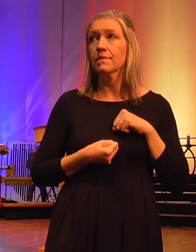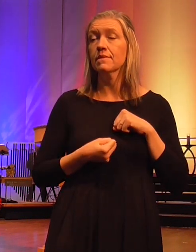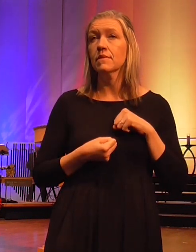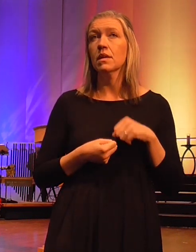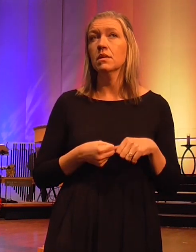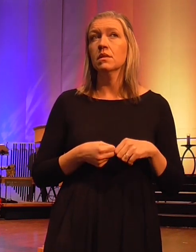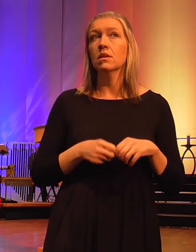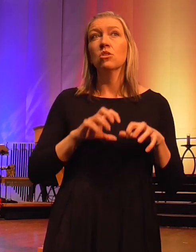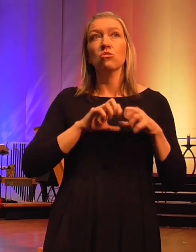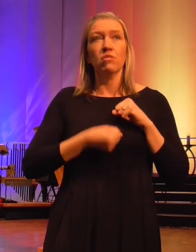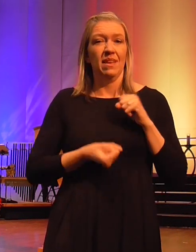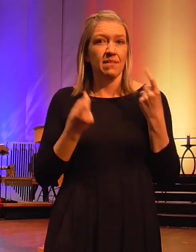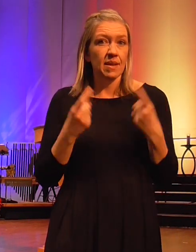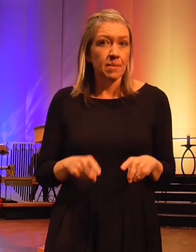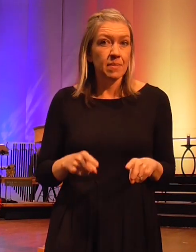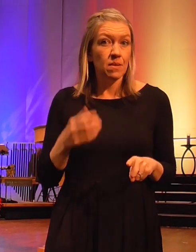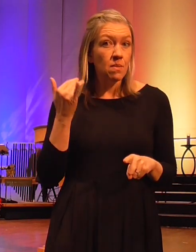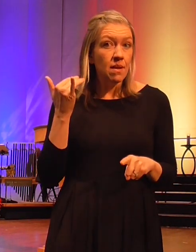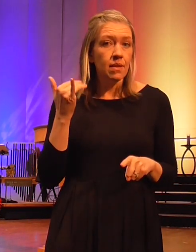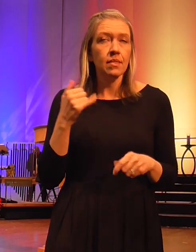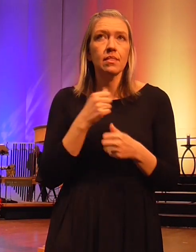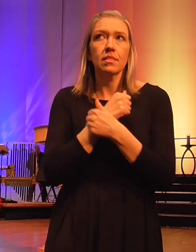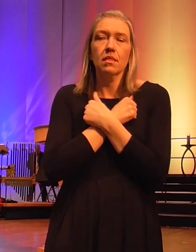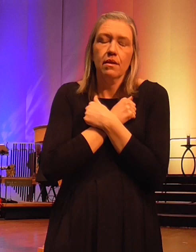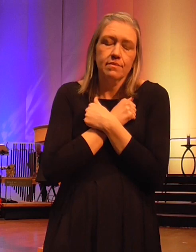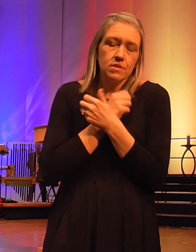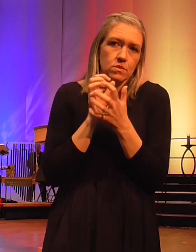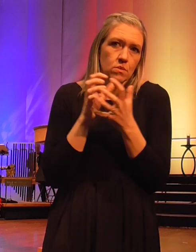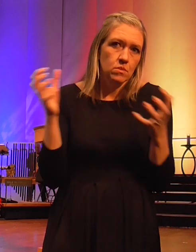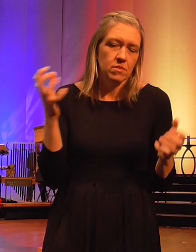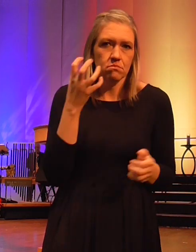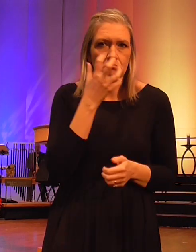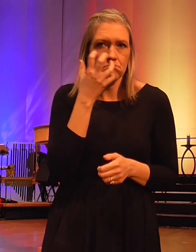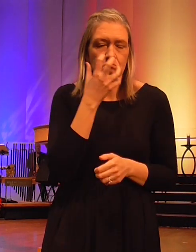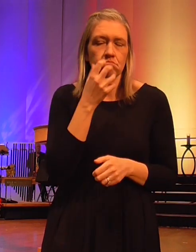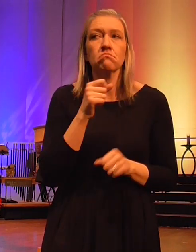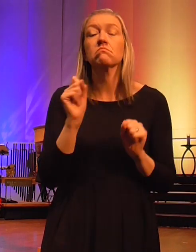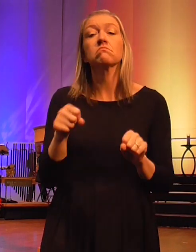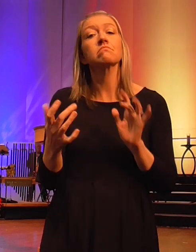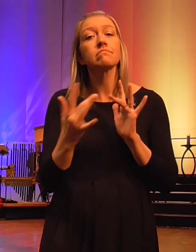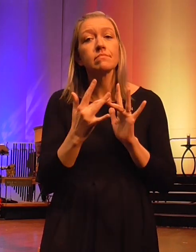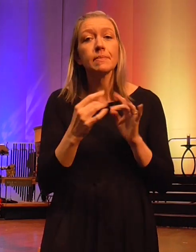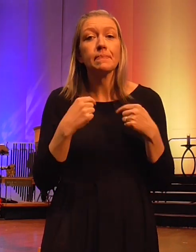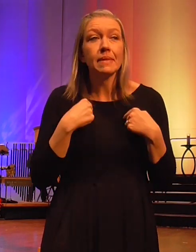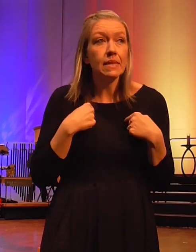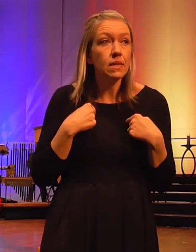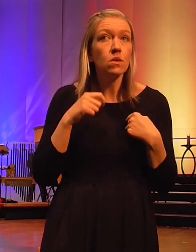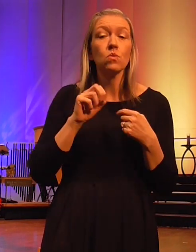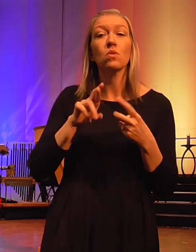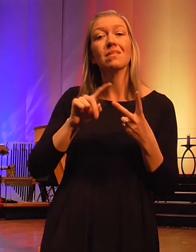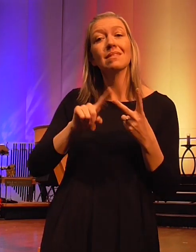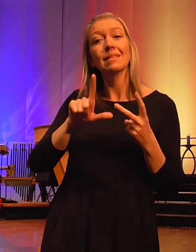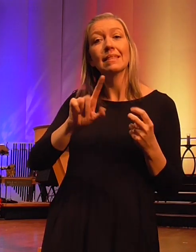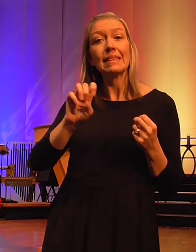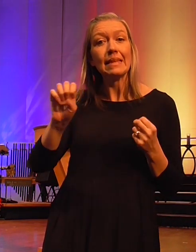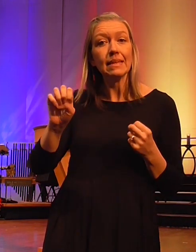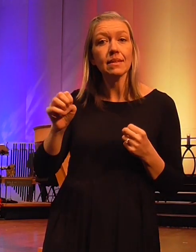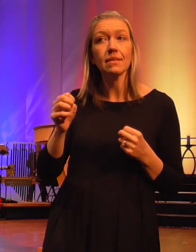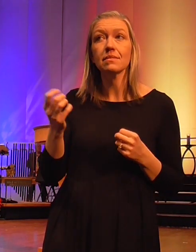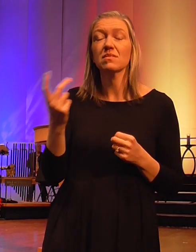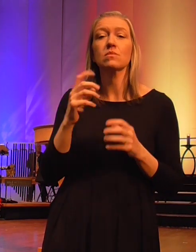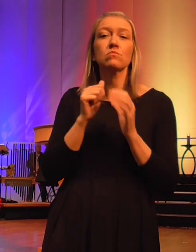takes place because we have loved so much, please contact Lee or myself at the Prayer Care Center, because we